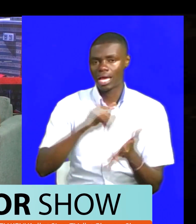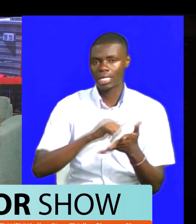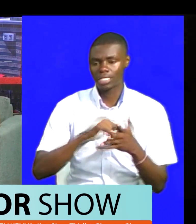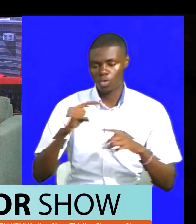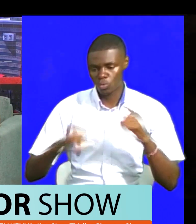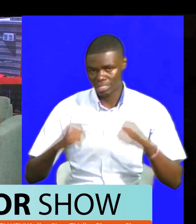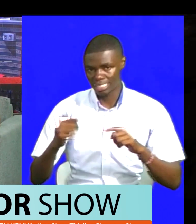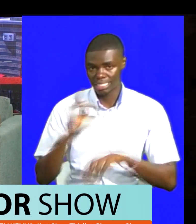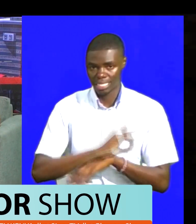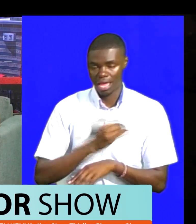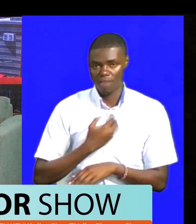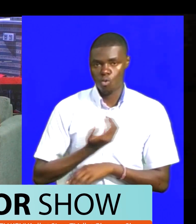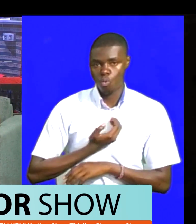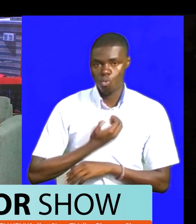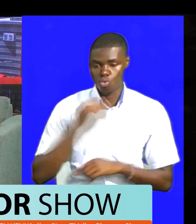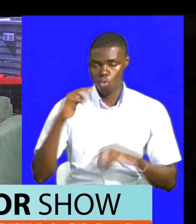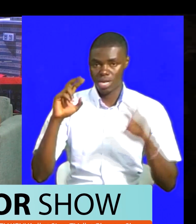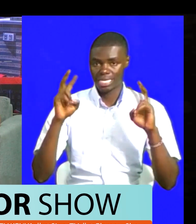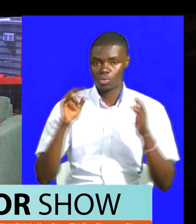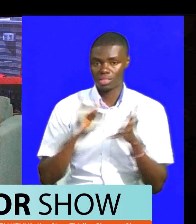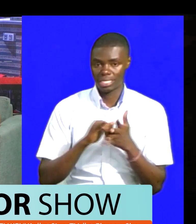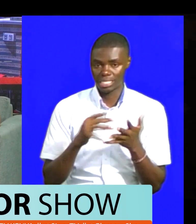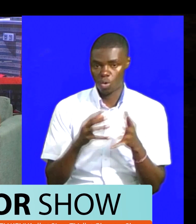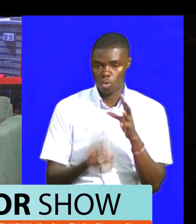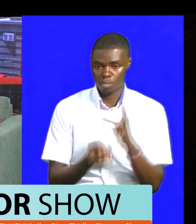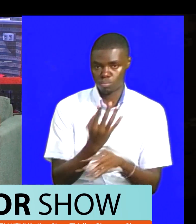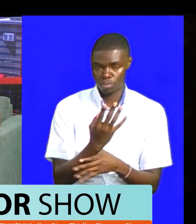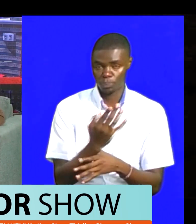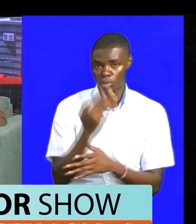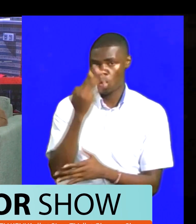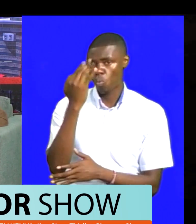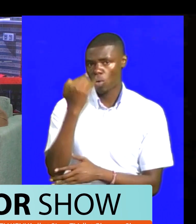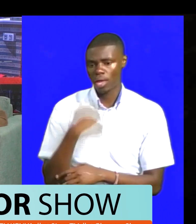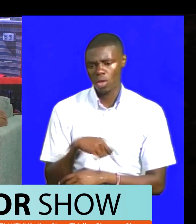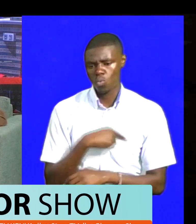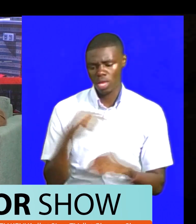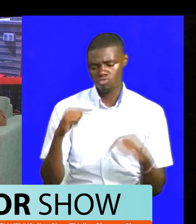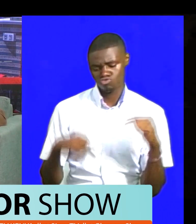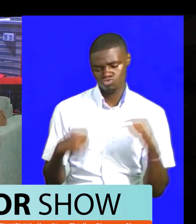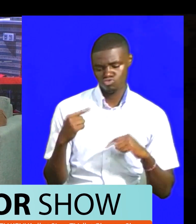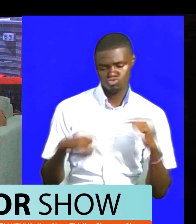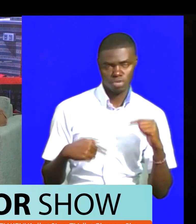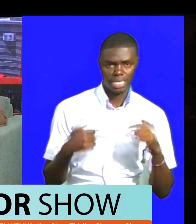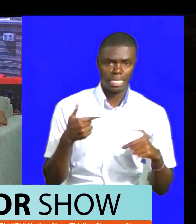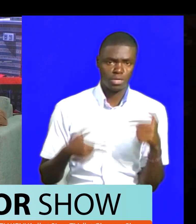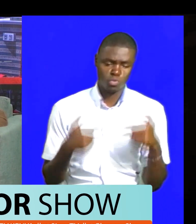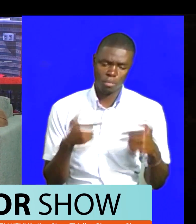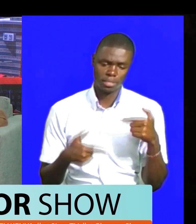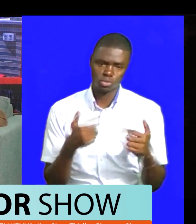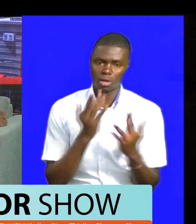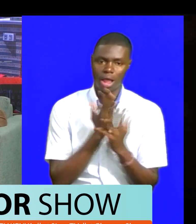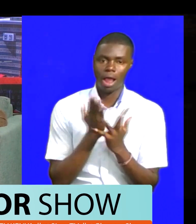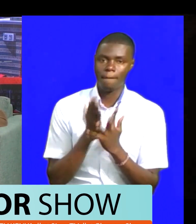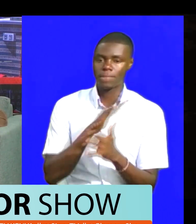own title. That is how it comes up, because we are competing. It's a competition among all